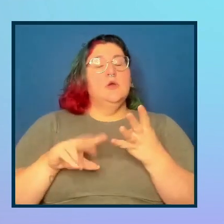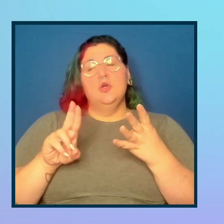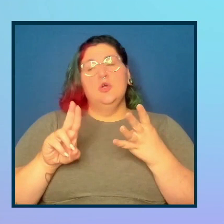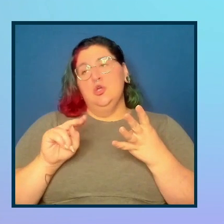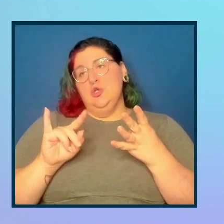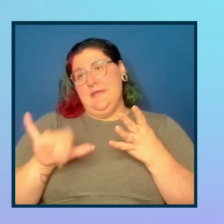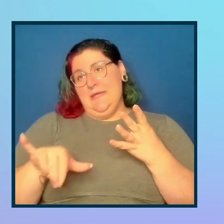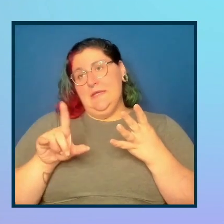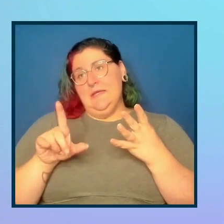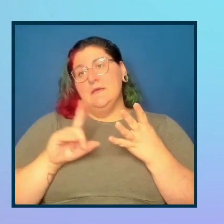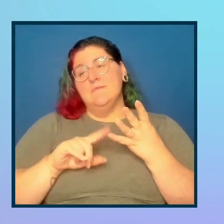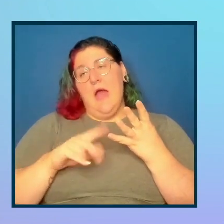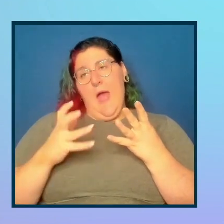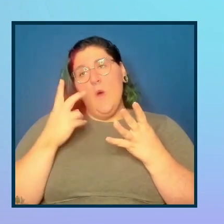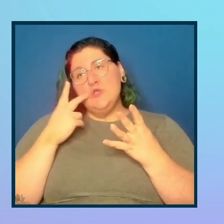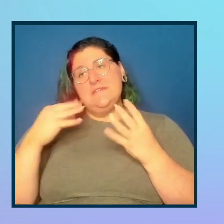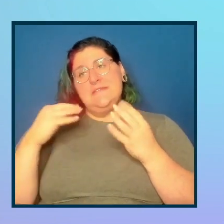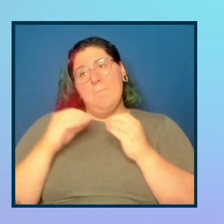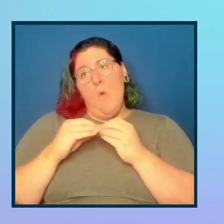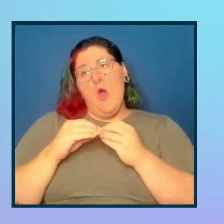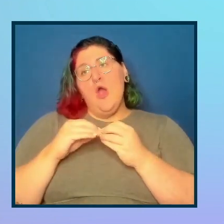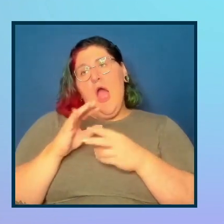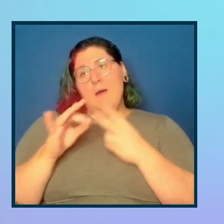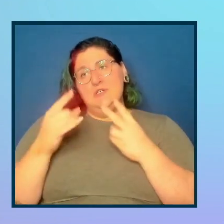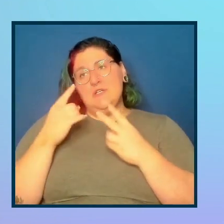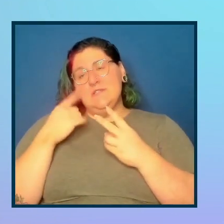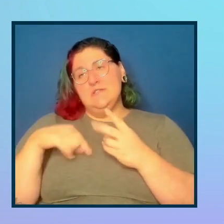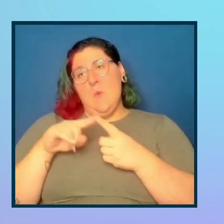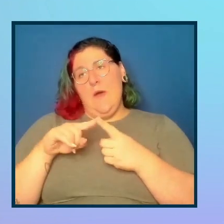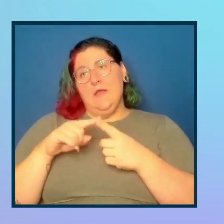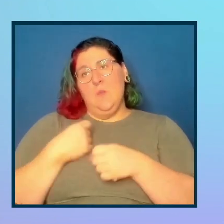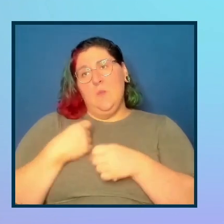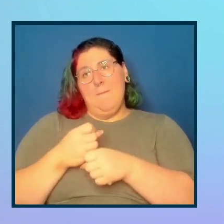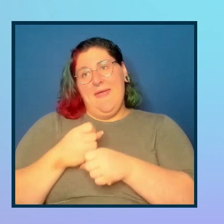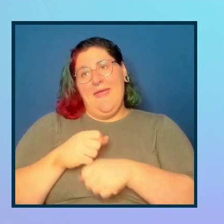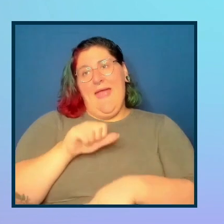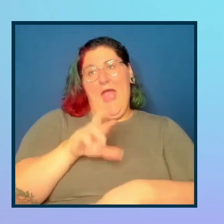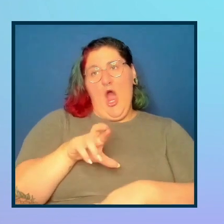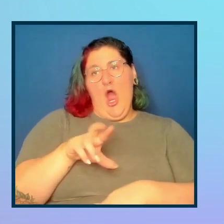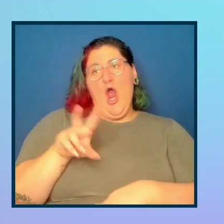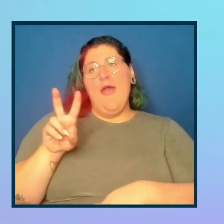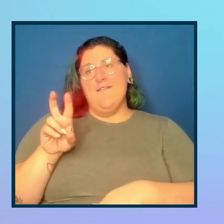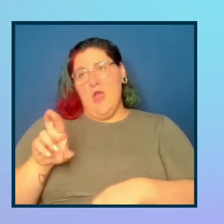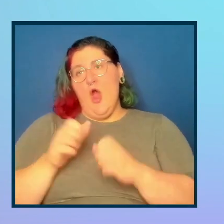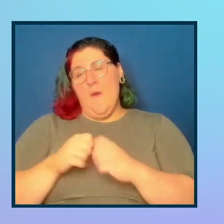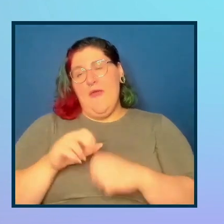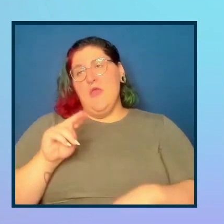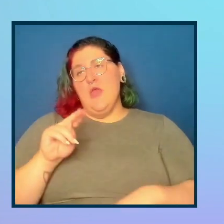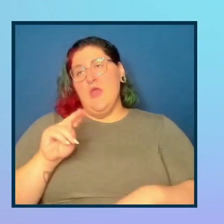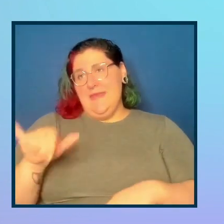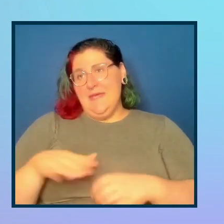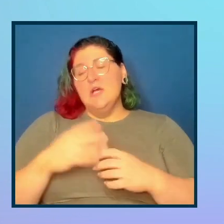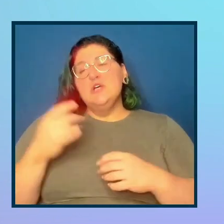see more accessibility options when we're creating AR and VR experiences in Unity. So if you have something